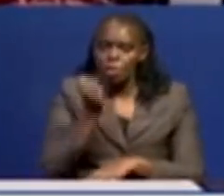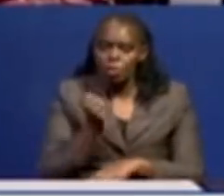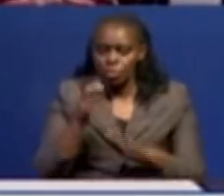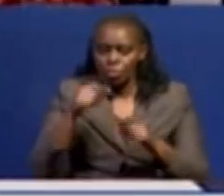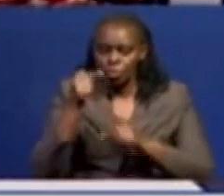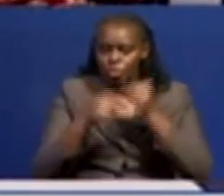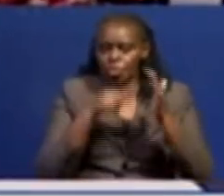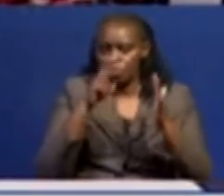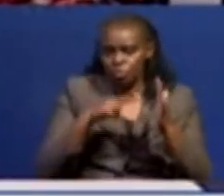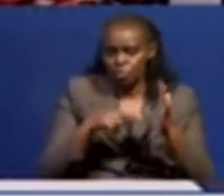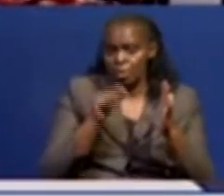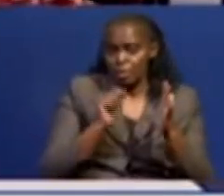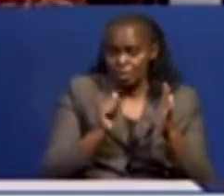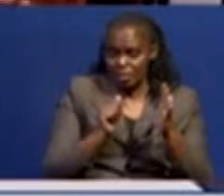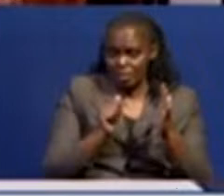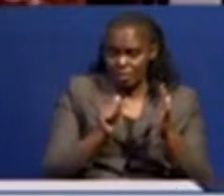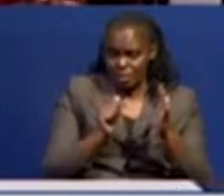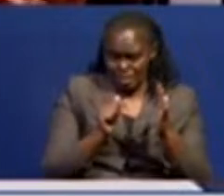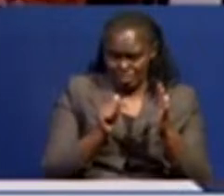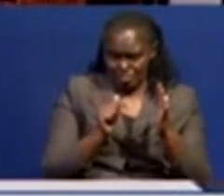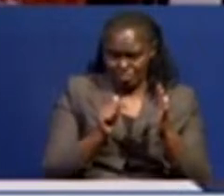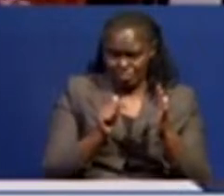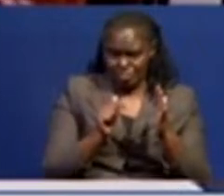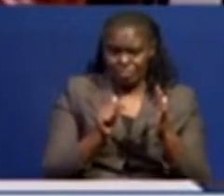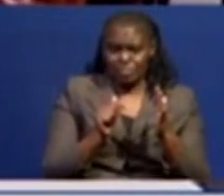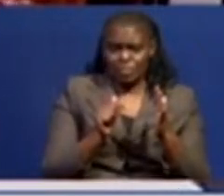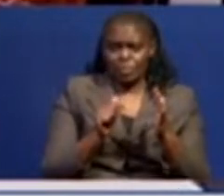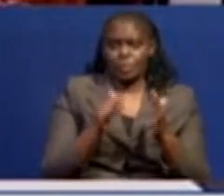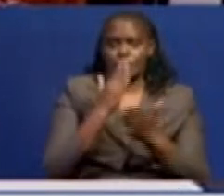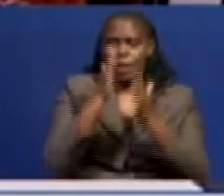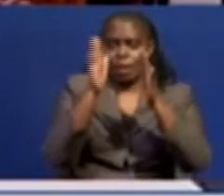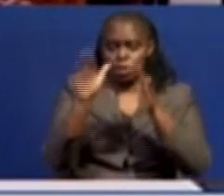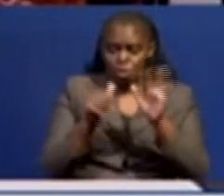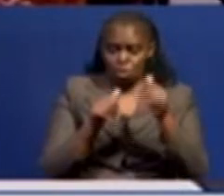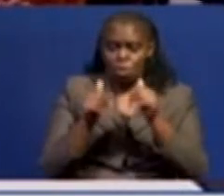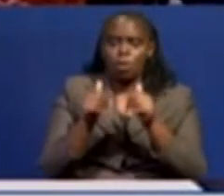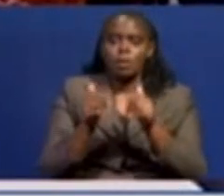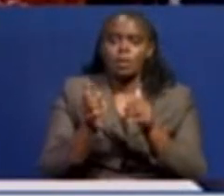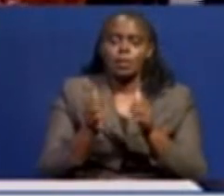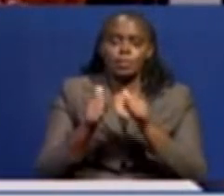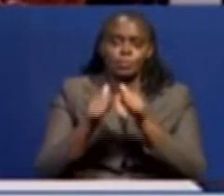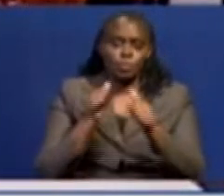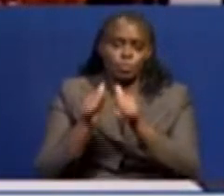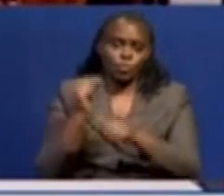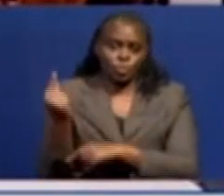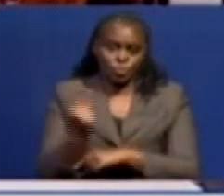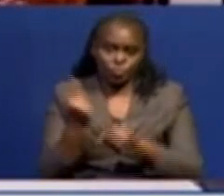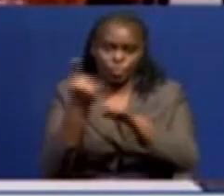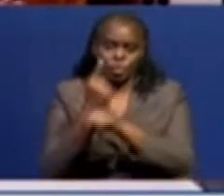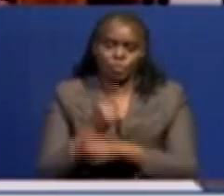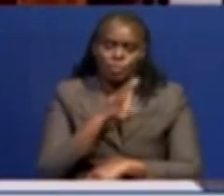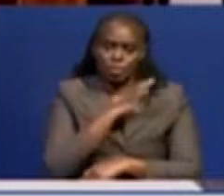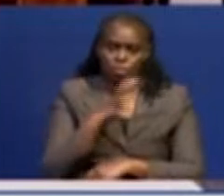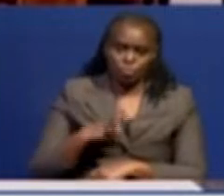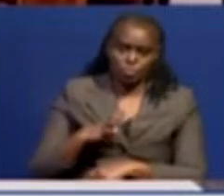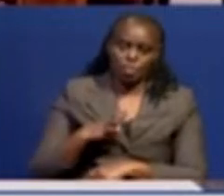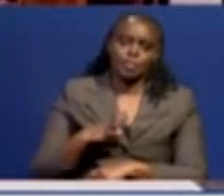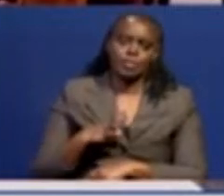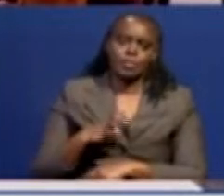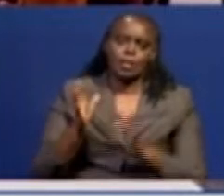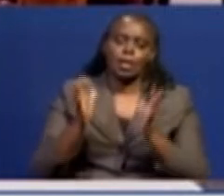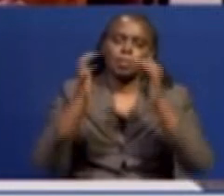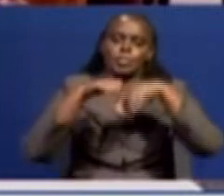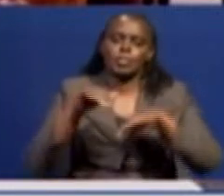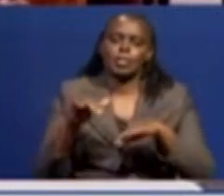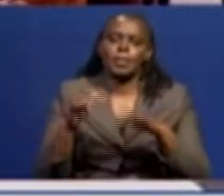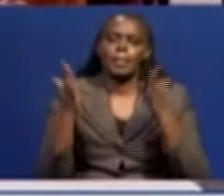read? This wanton disregard for all for summons and invitations by the respective committees